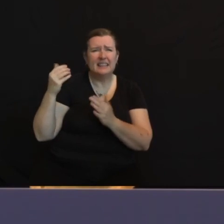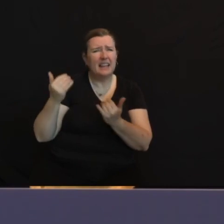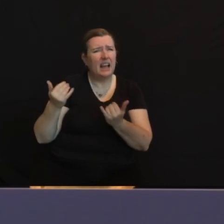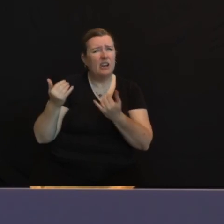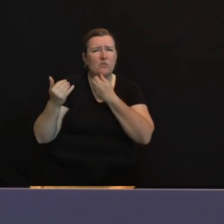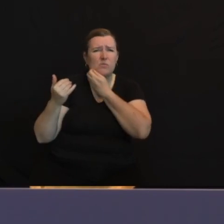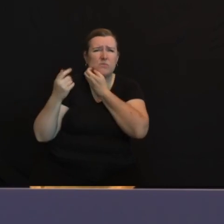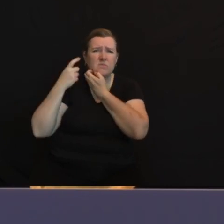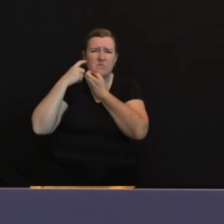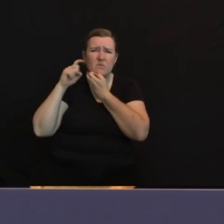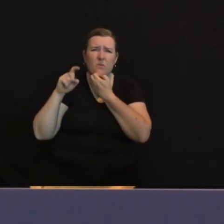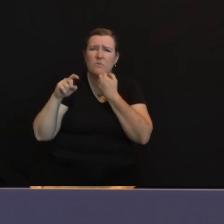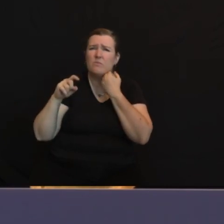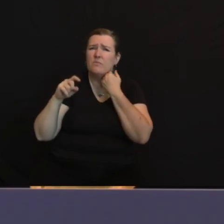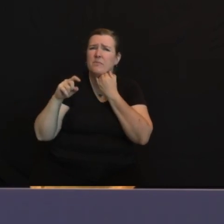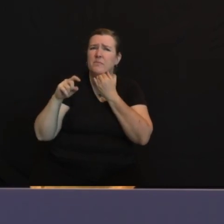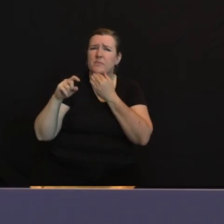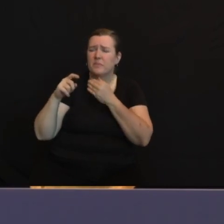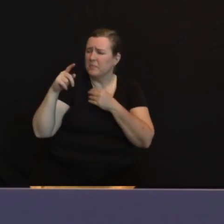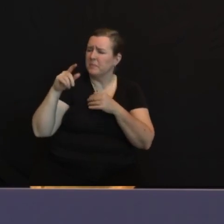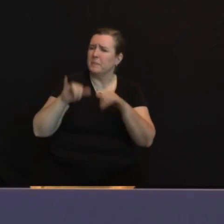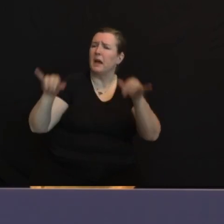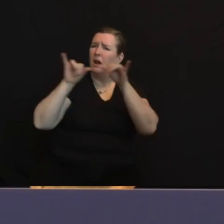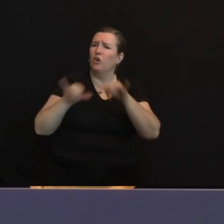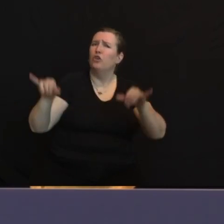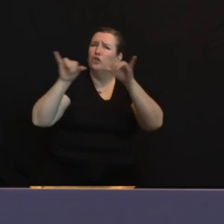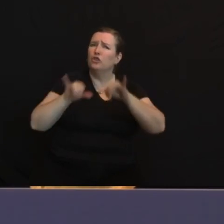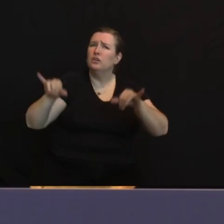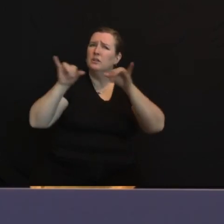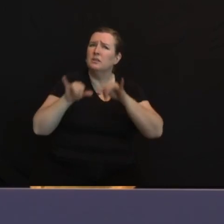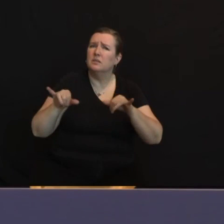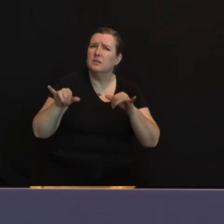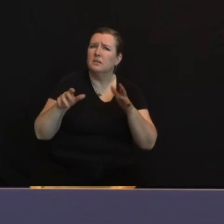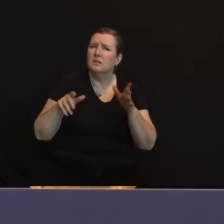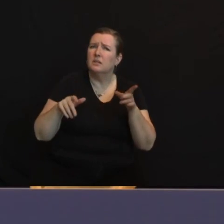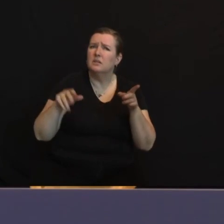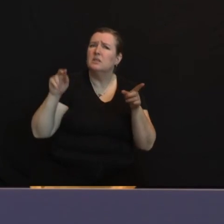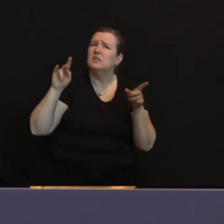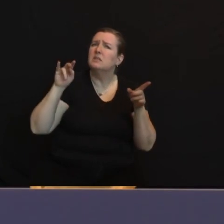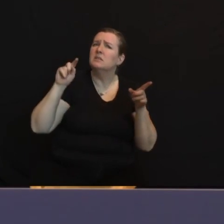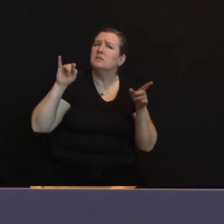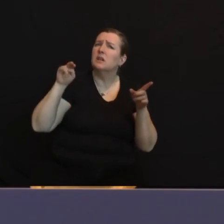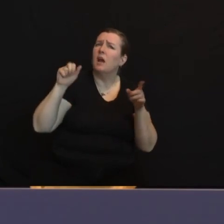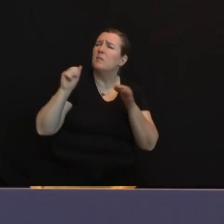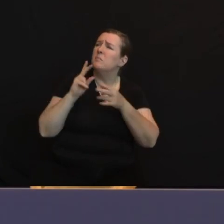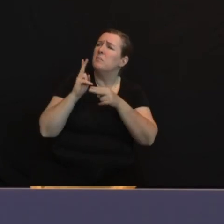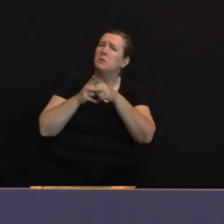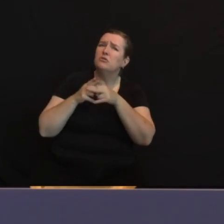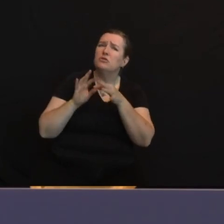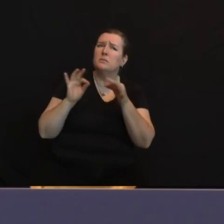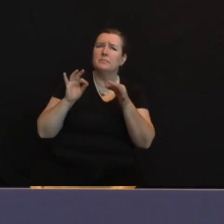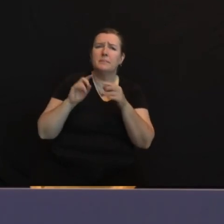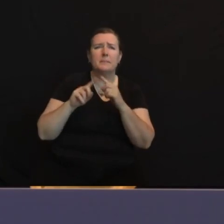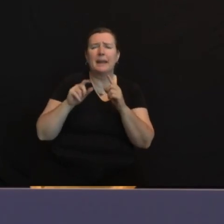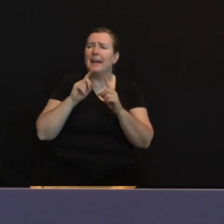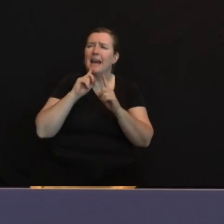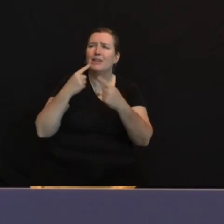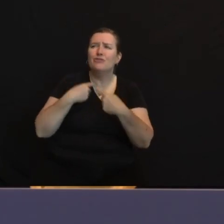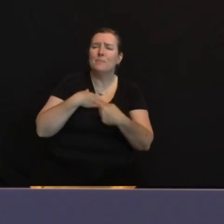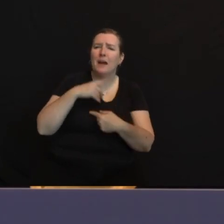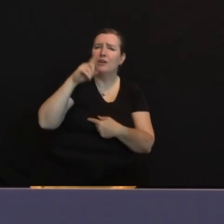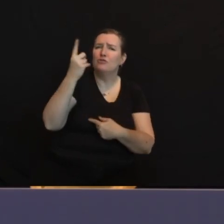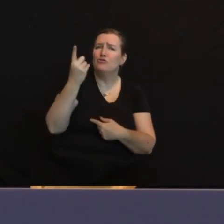pandemic. I know Tina touched on this a little bit, but I don't really think it got to the question that was asked. You know,